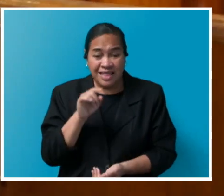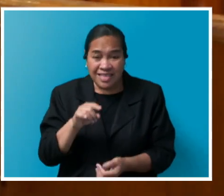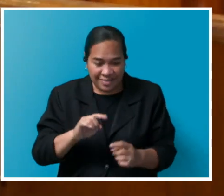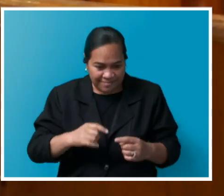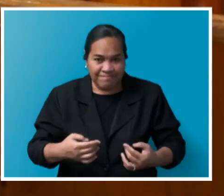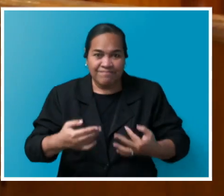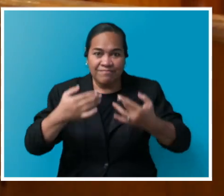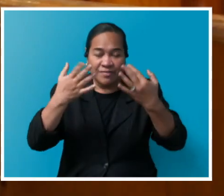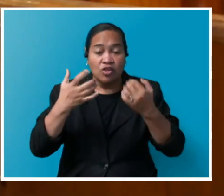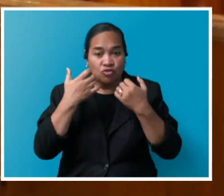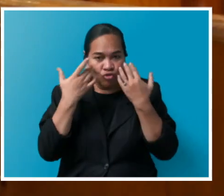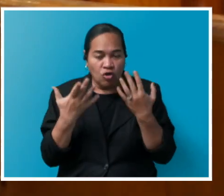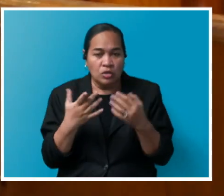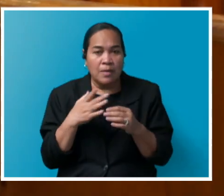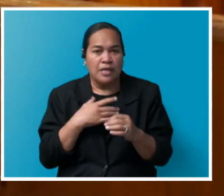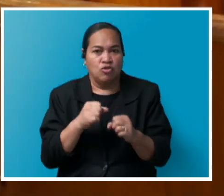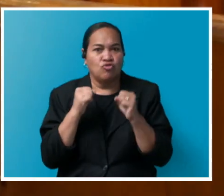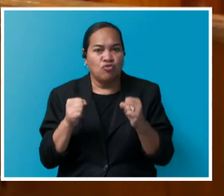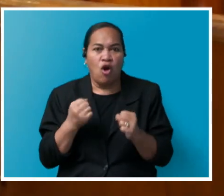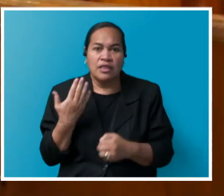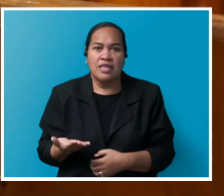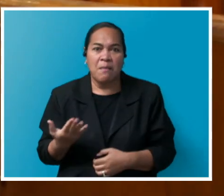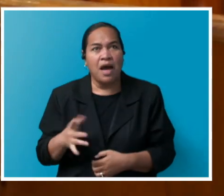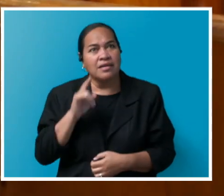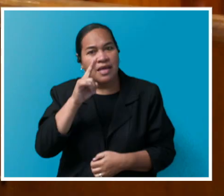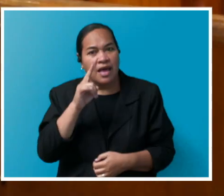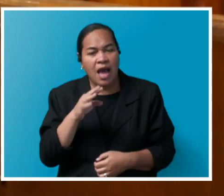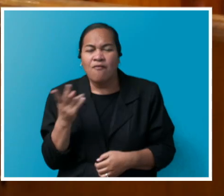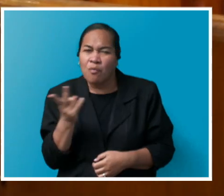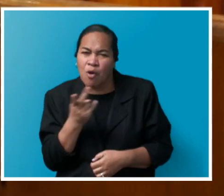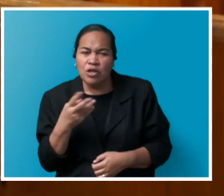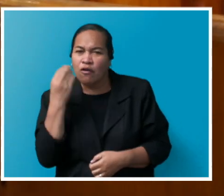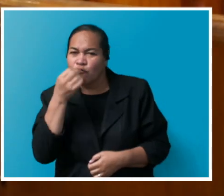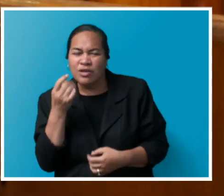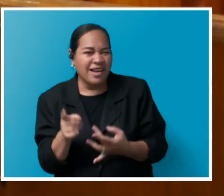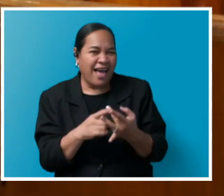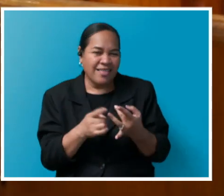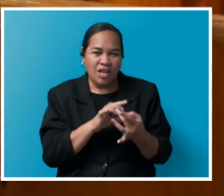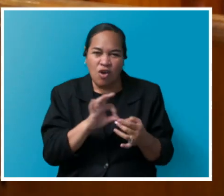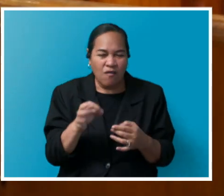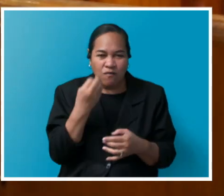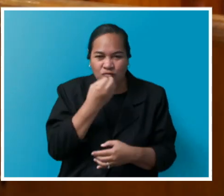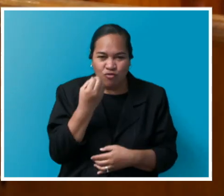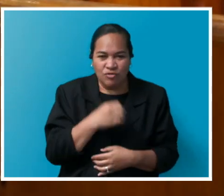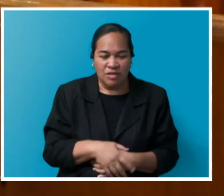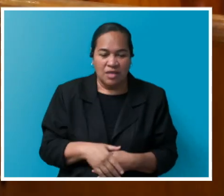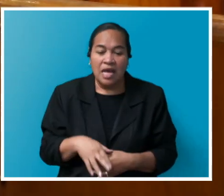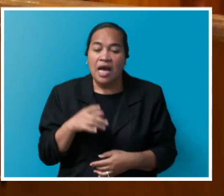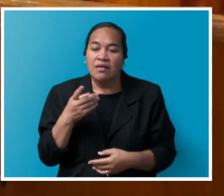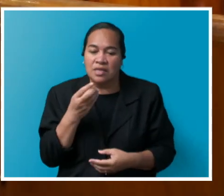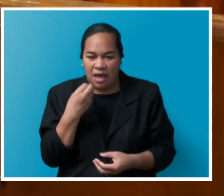reflect a strong demand across both food and non-food sectors, supporting household